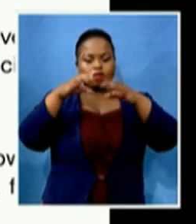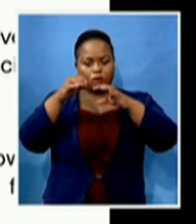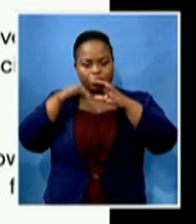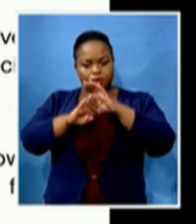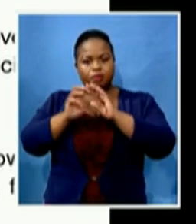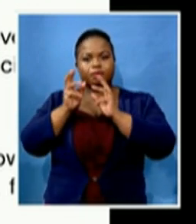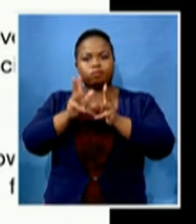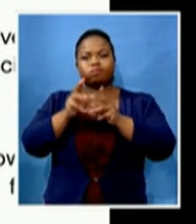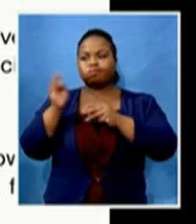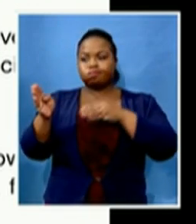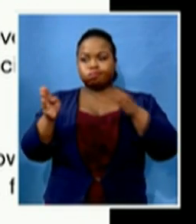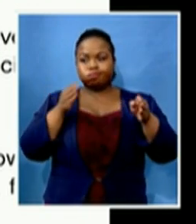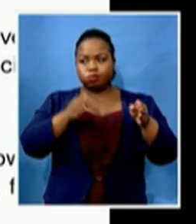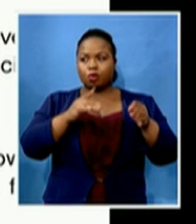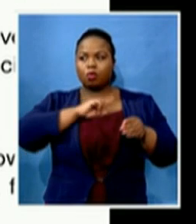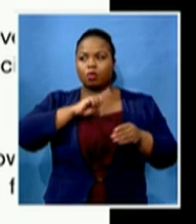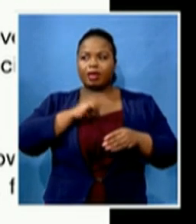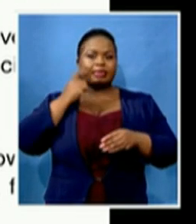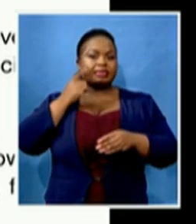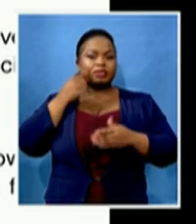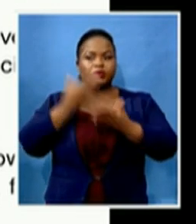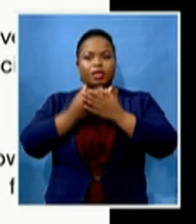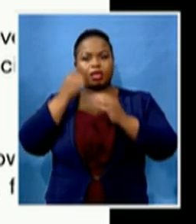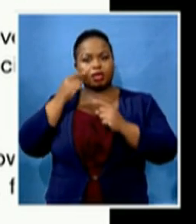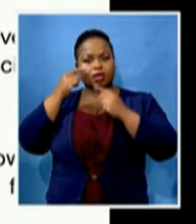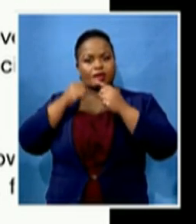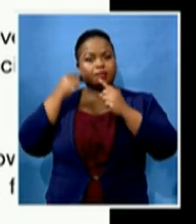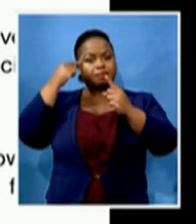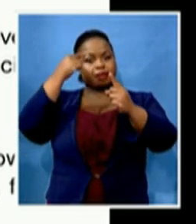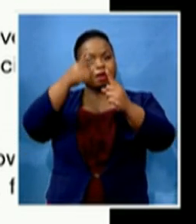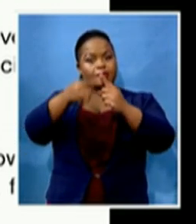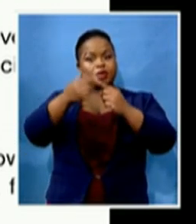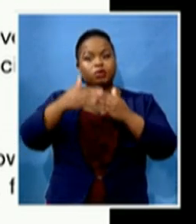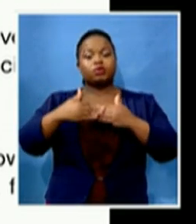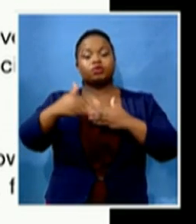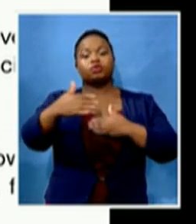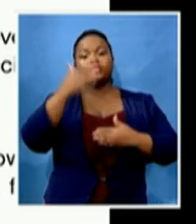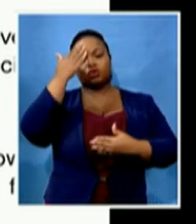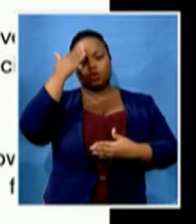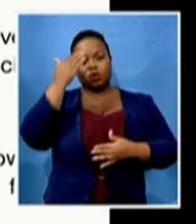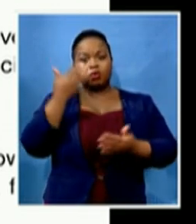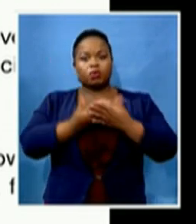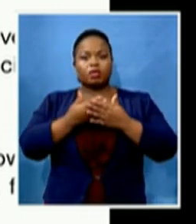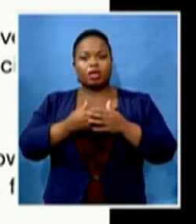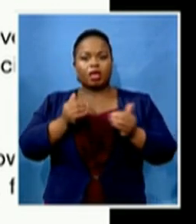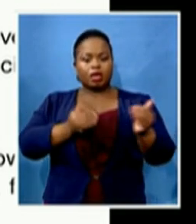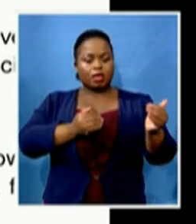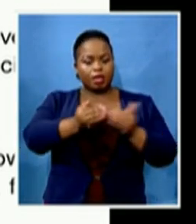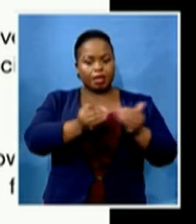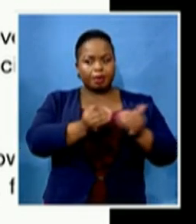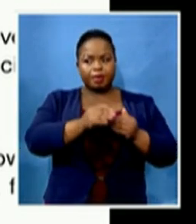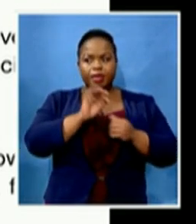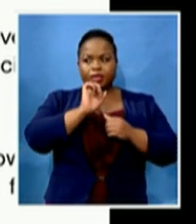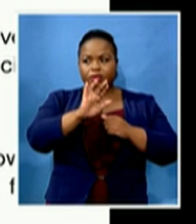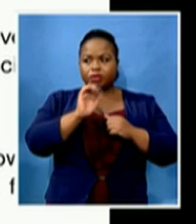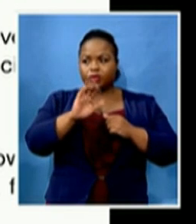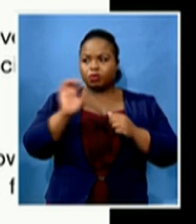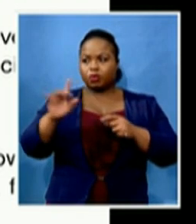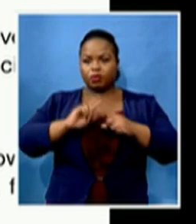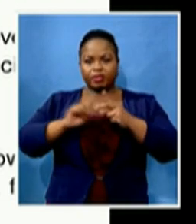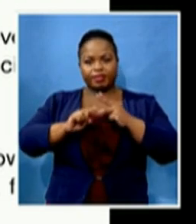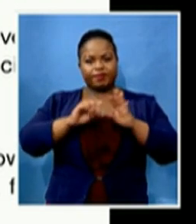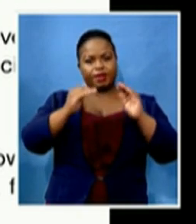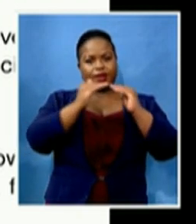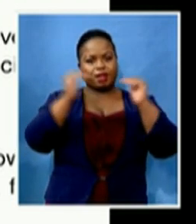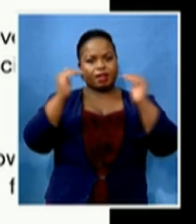project what your scenarios are or try and model various scenarios that have different lockdown levels at different spatial